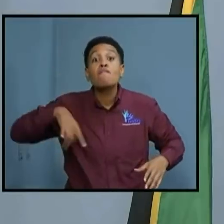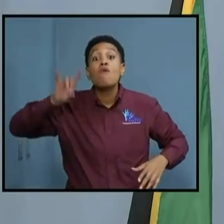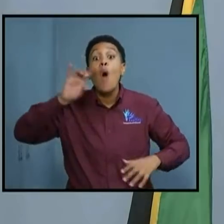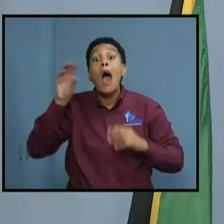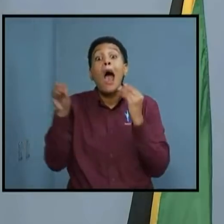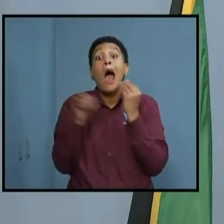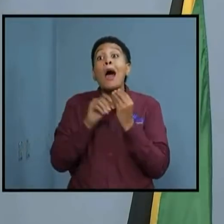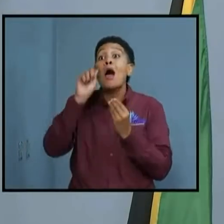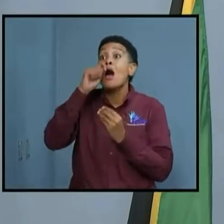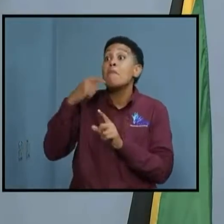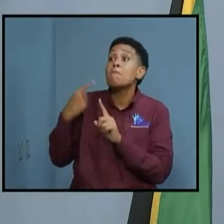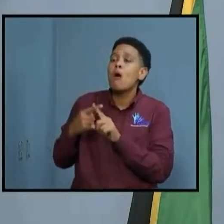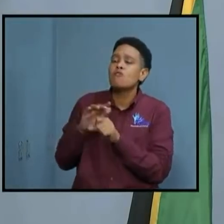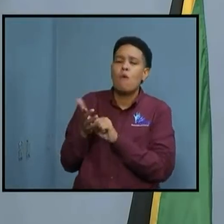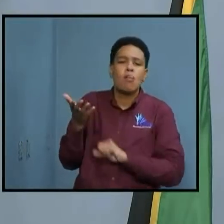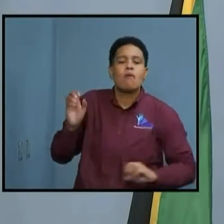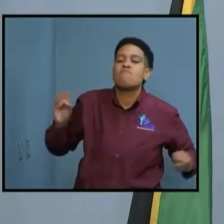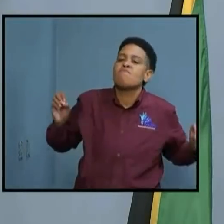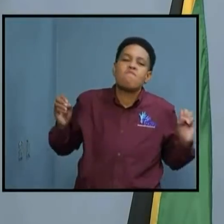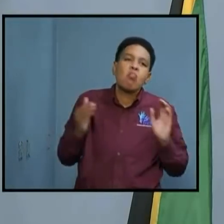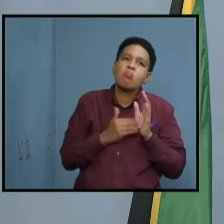additional cases.